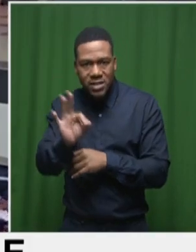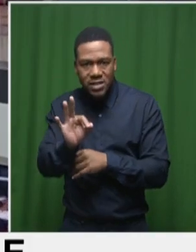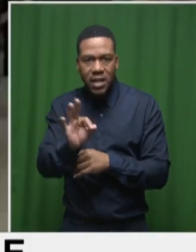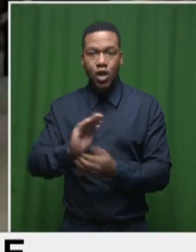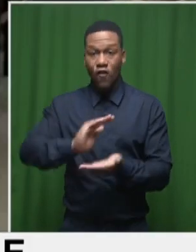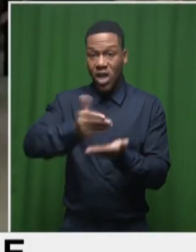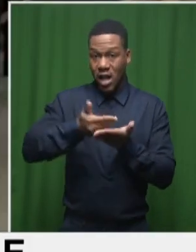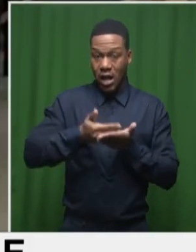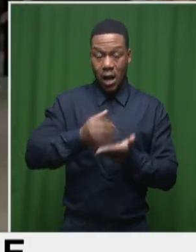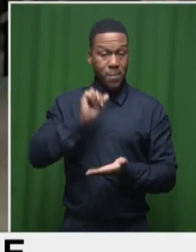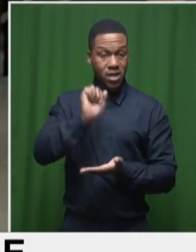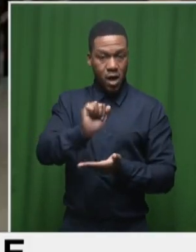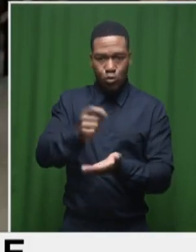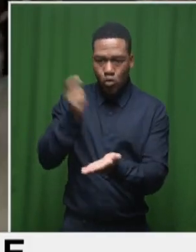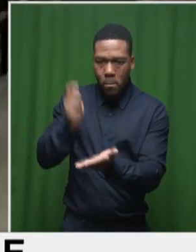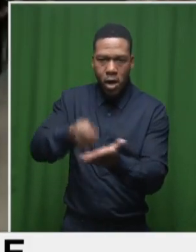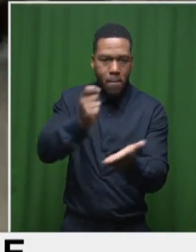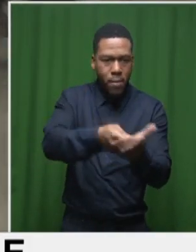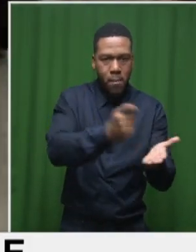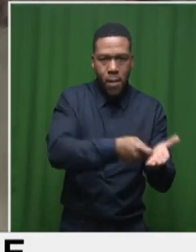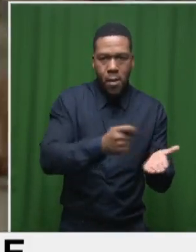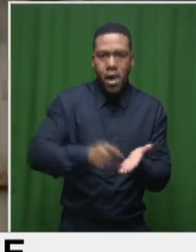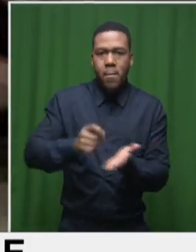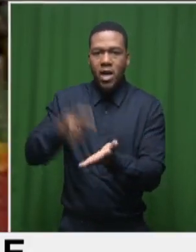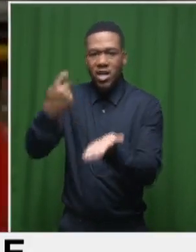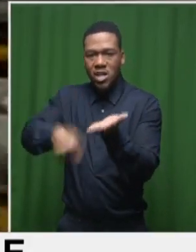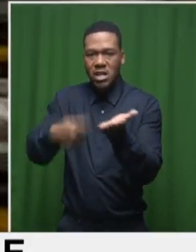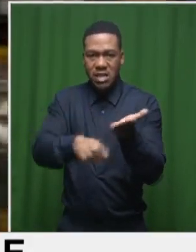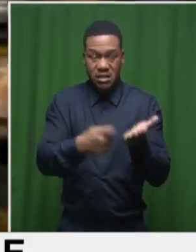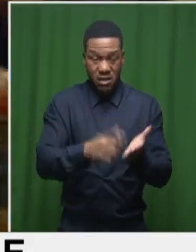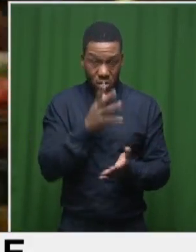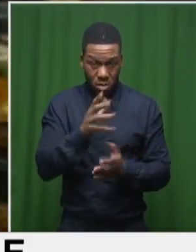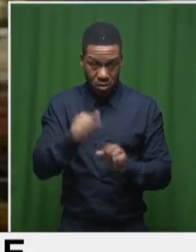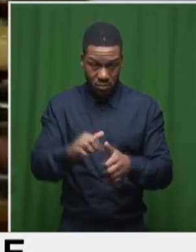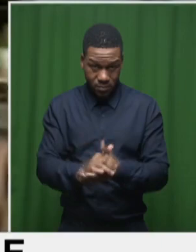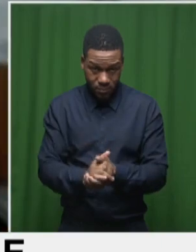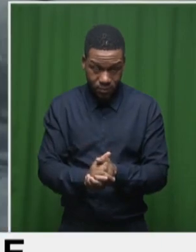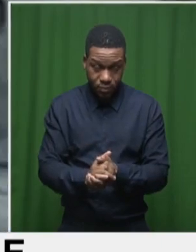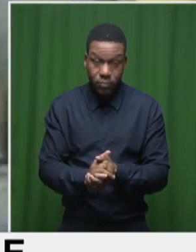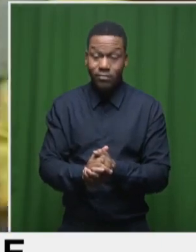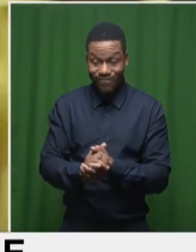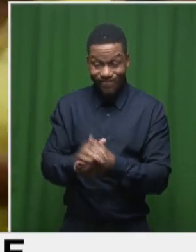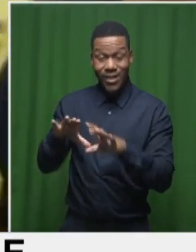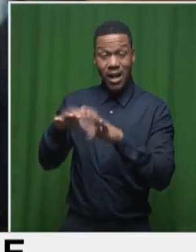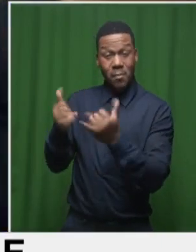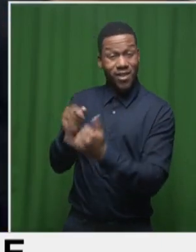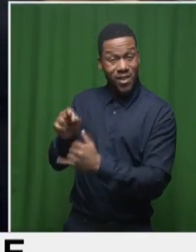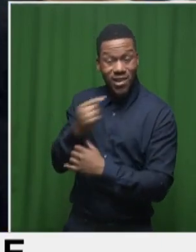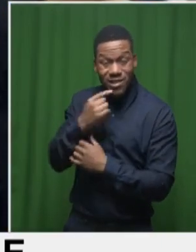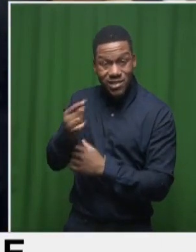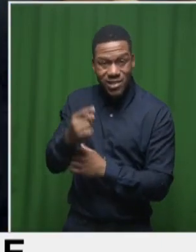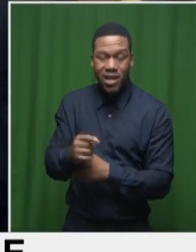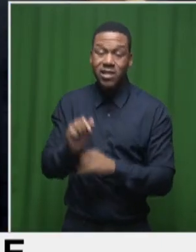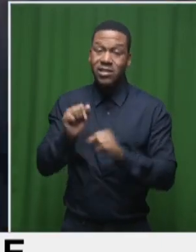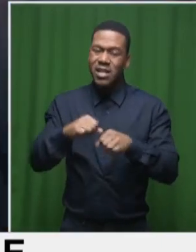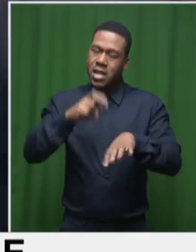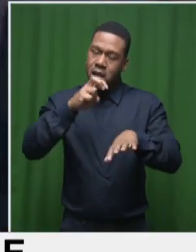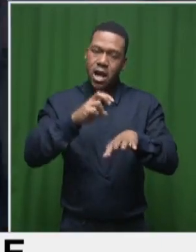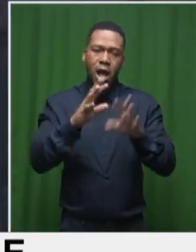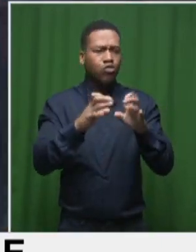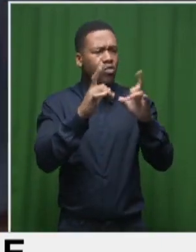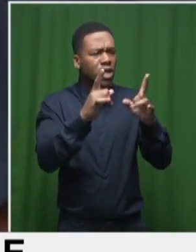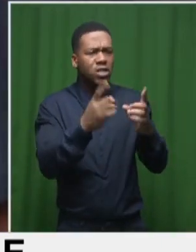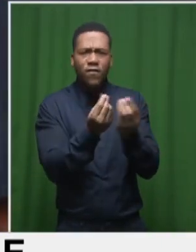citing the higher inflation and interest rate environment as key drivers. Debtbusters says while there's plenty of financial education out